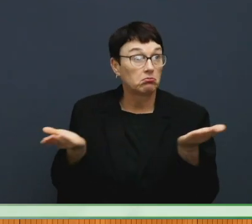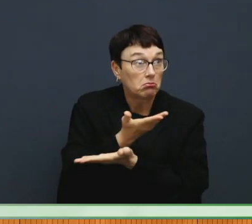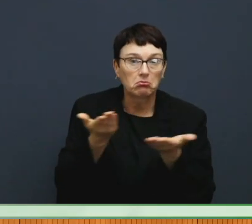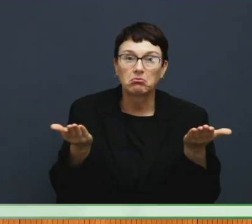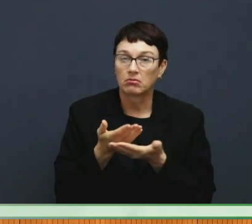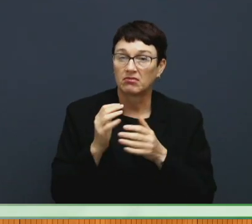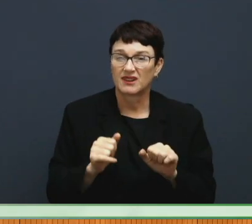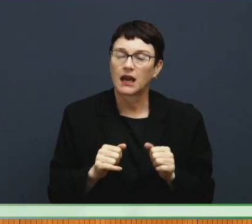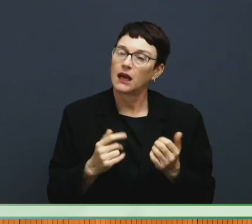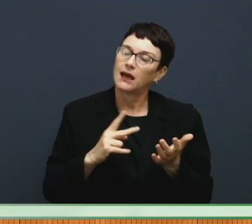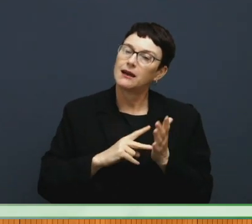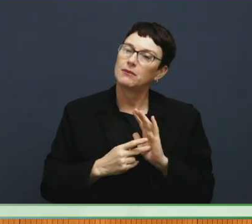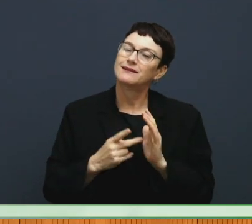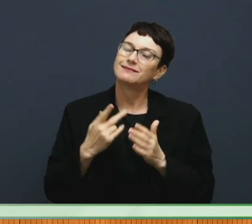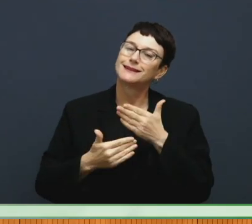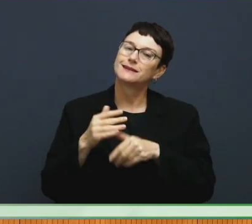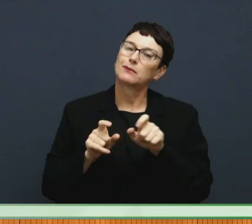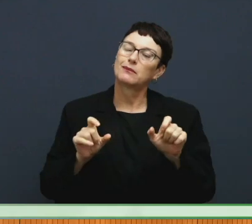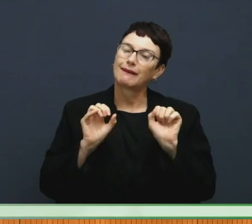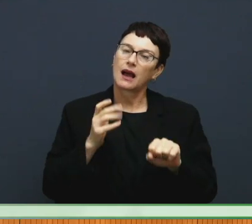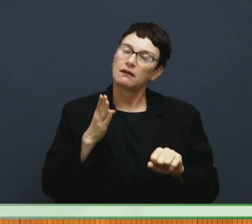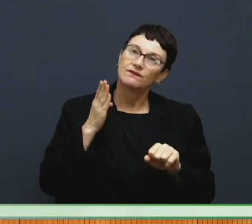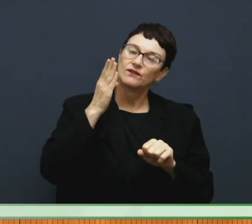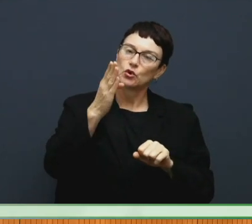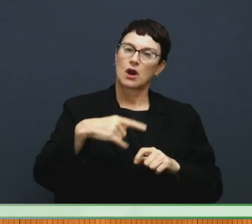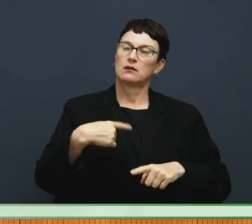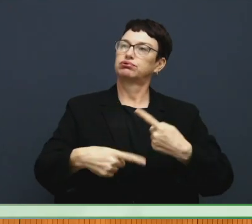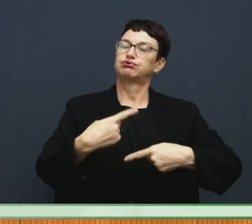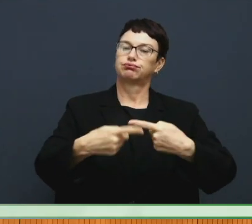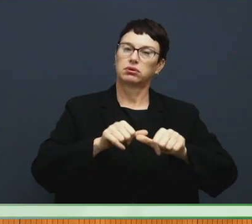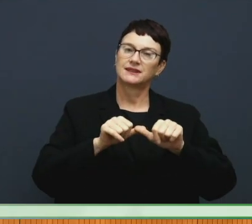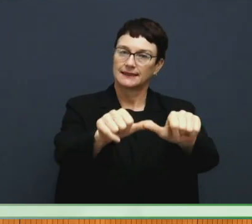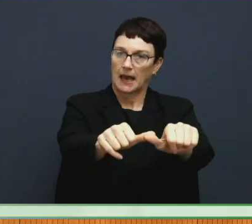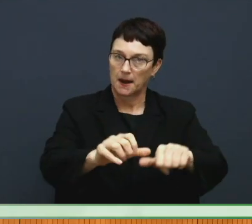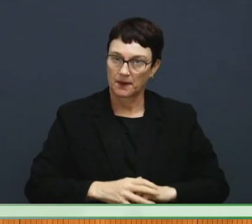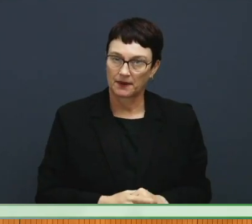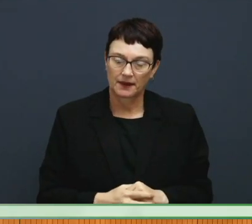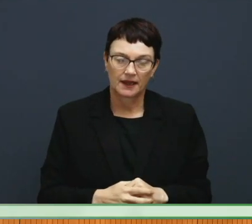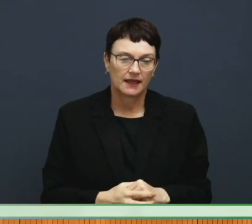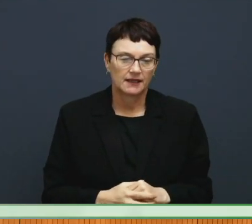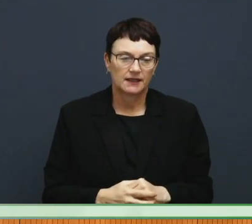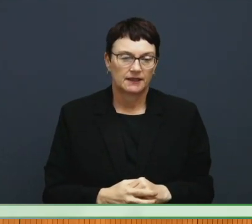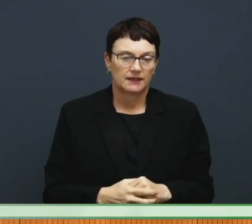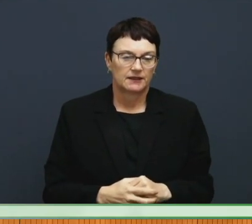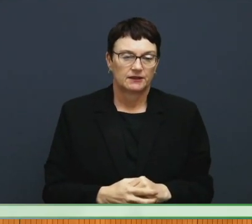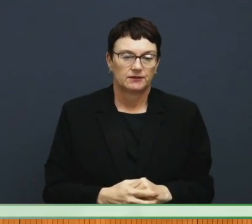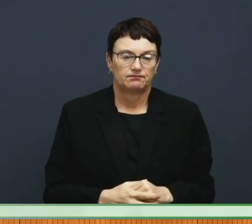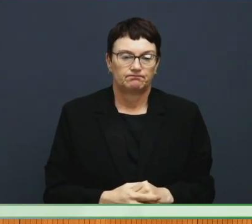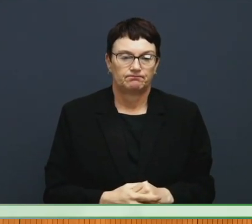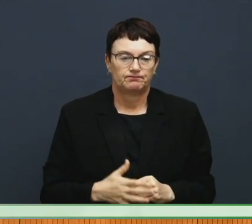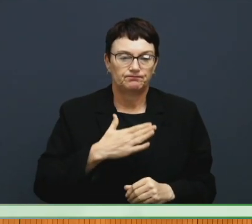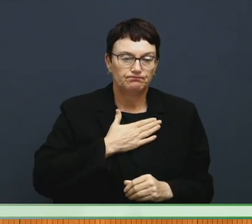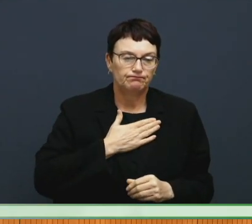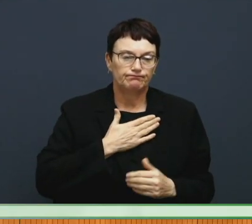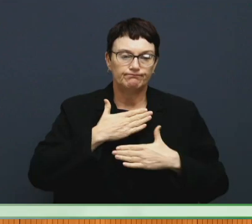of people with disabilities. Strengthening international cooperation and exchanges. We look forward to